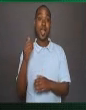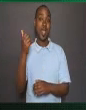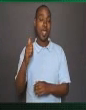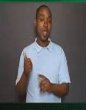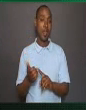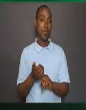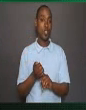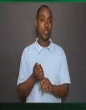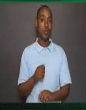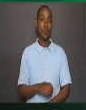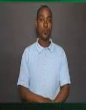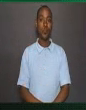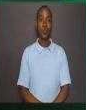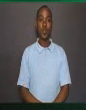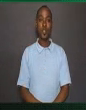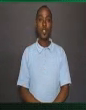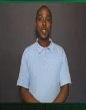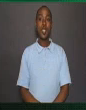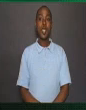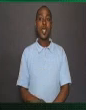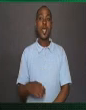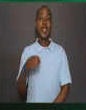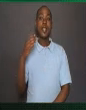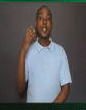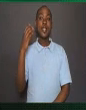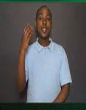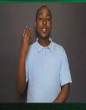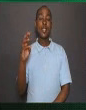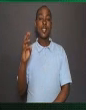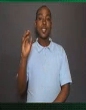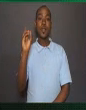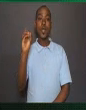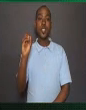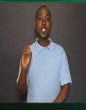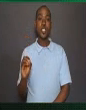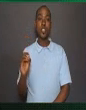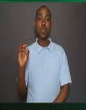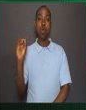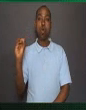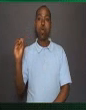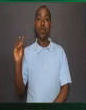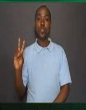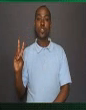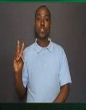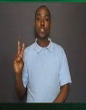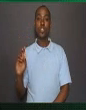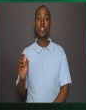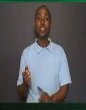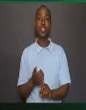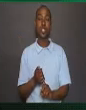Exhaled air contains 16% oxygen